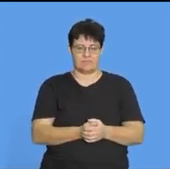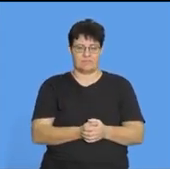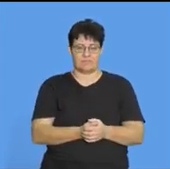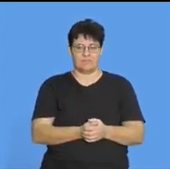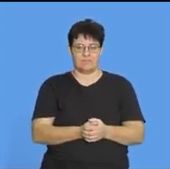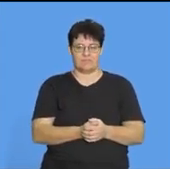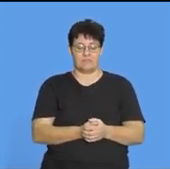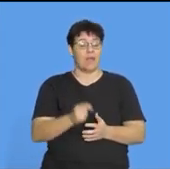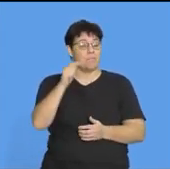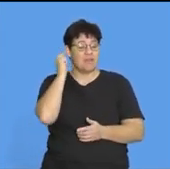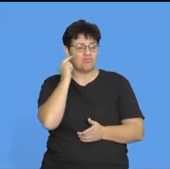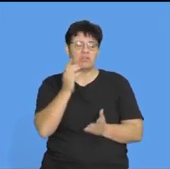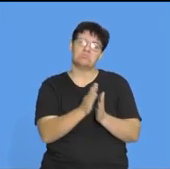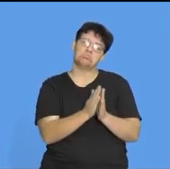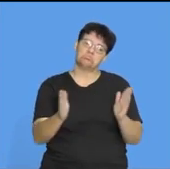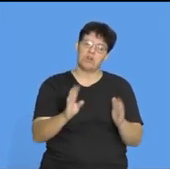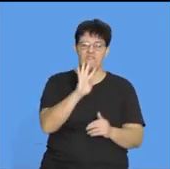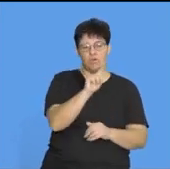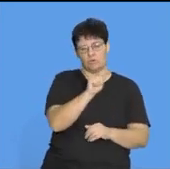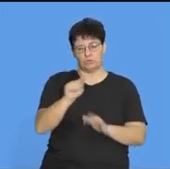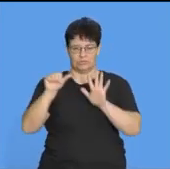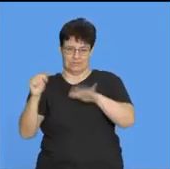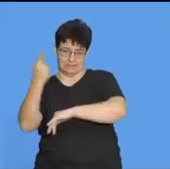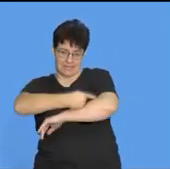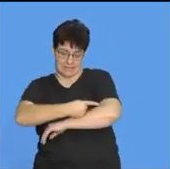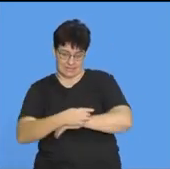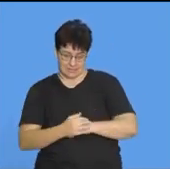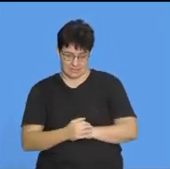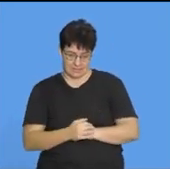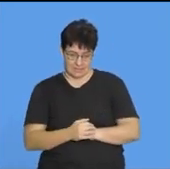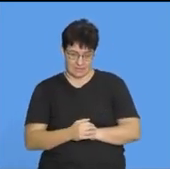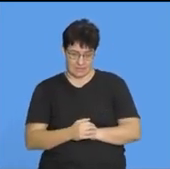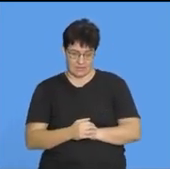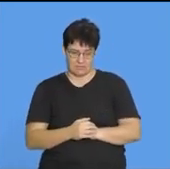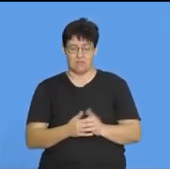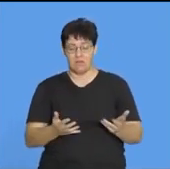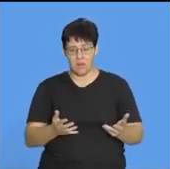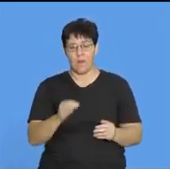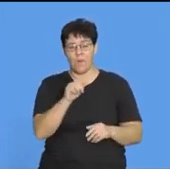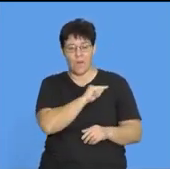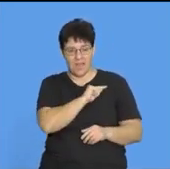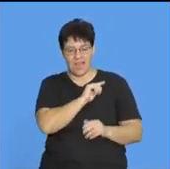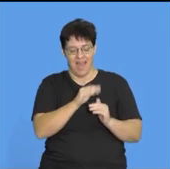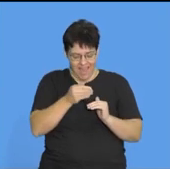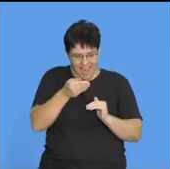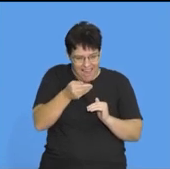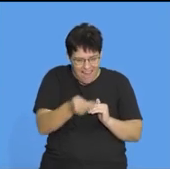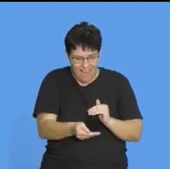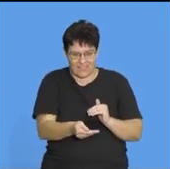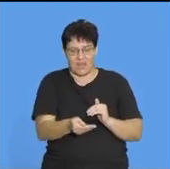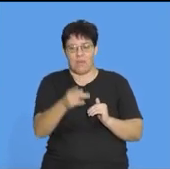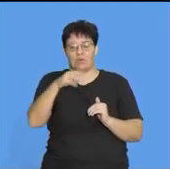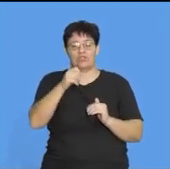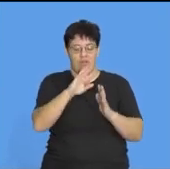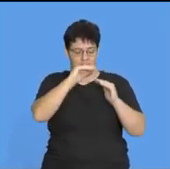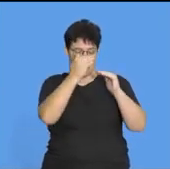Menstruation can last between 4 to 6 days. And this is essentially immediately after the progesterone levels